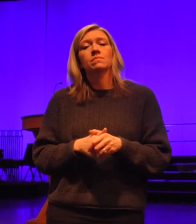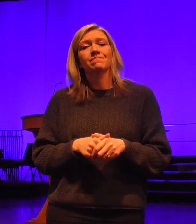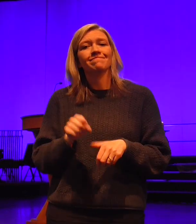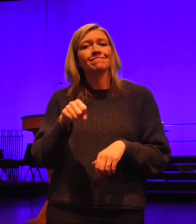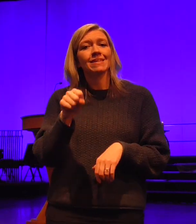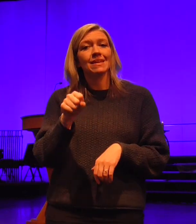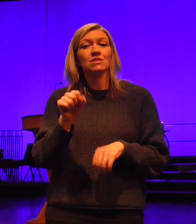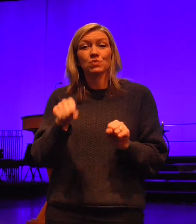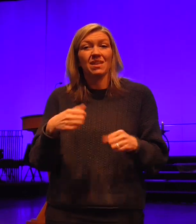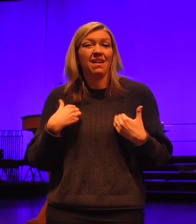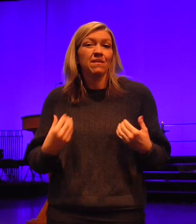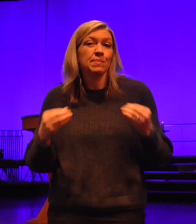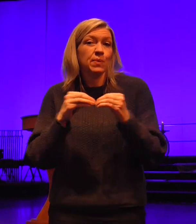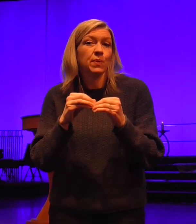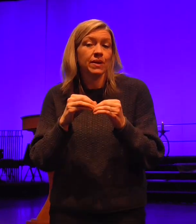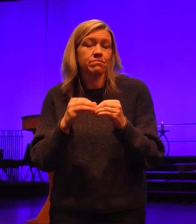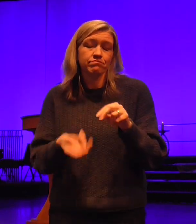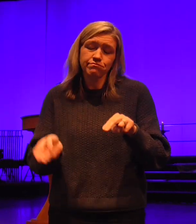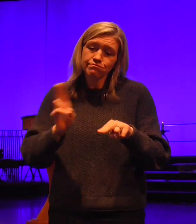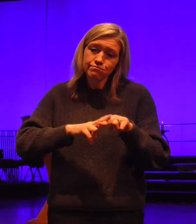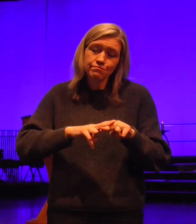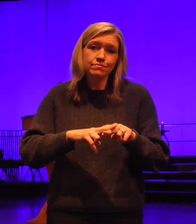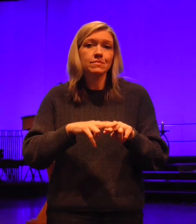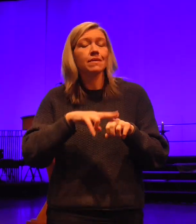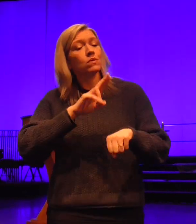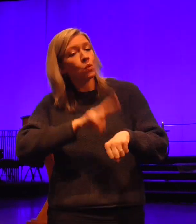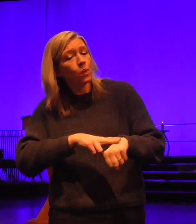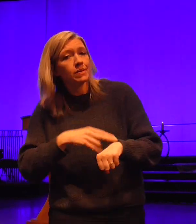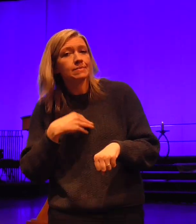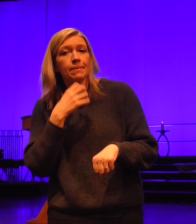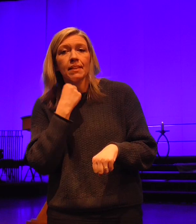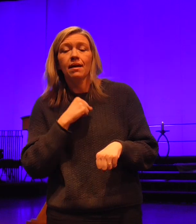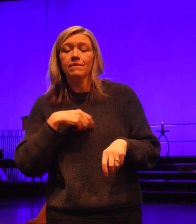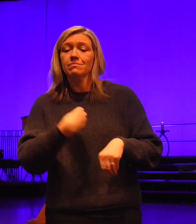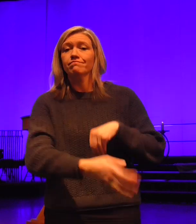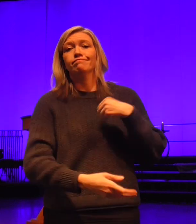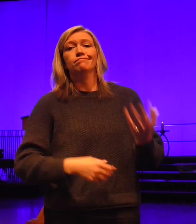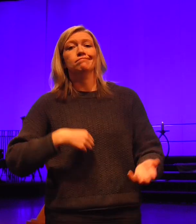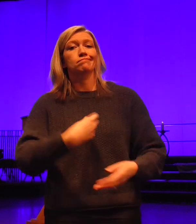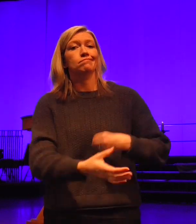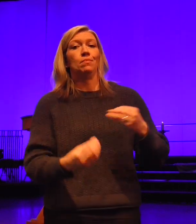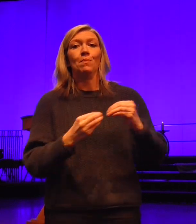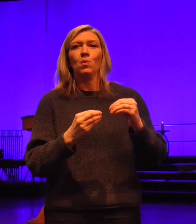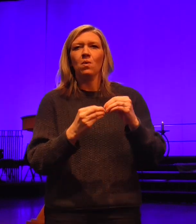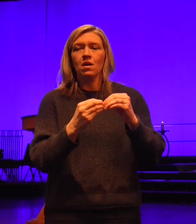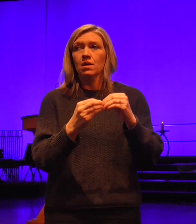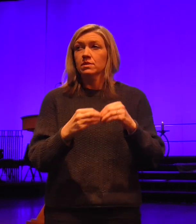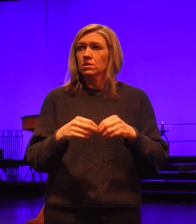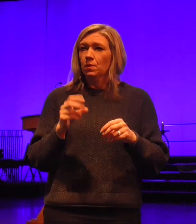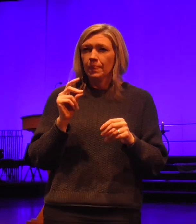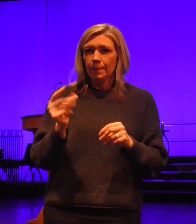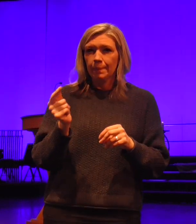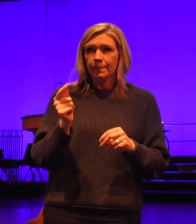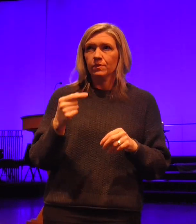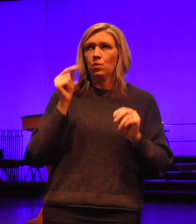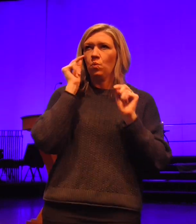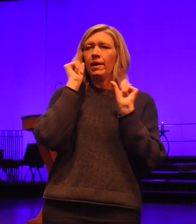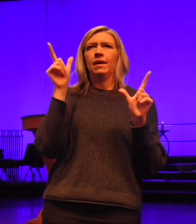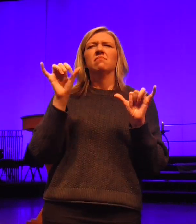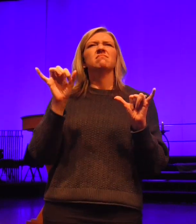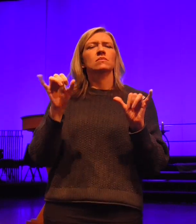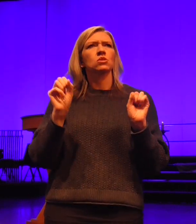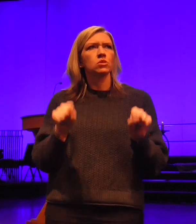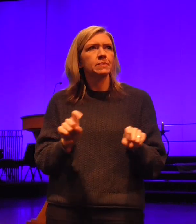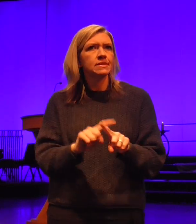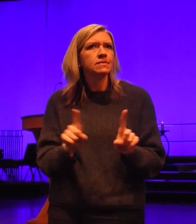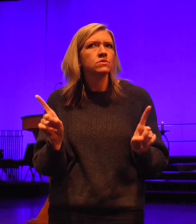yes, you may have more of that. Of course, my beloved. And so the minute we start to wake up and say, well, maybe there could be a different way. And